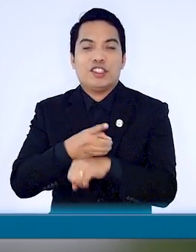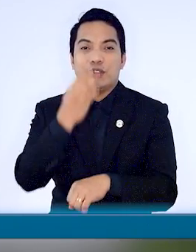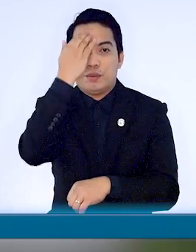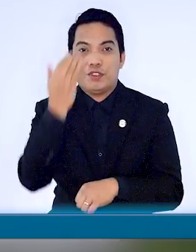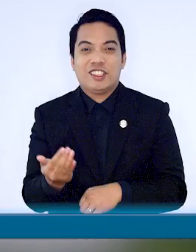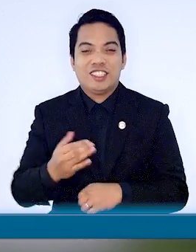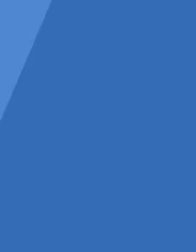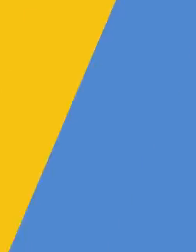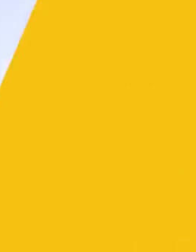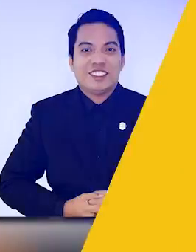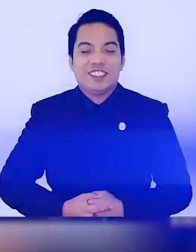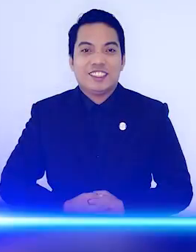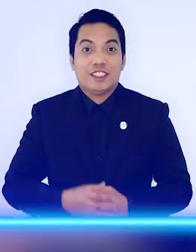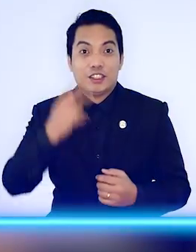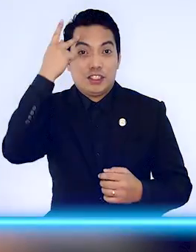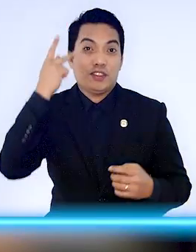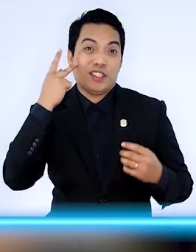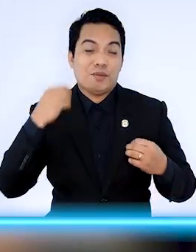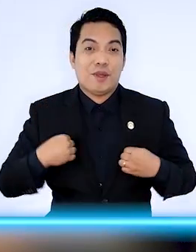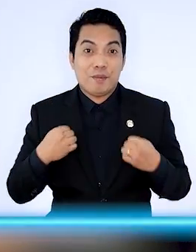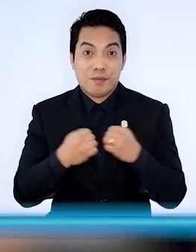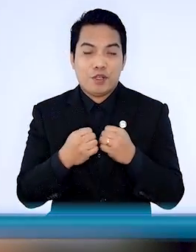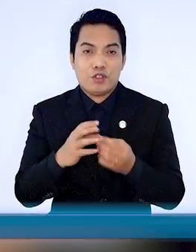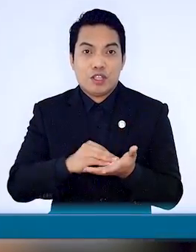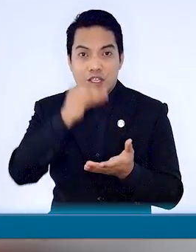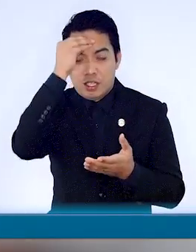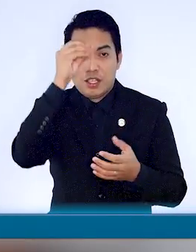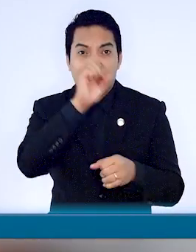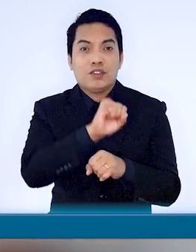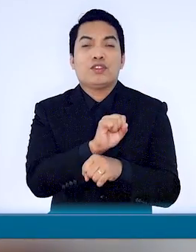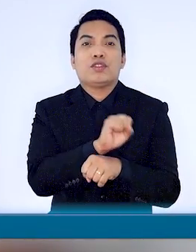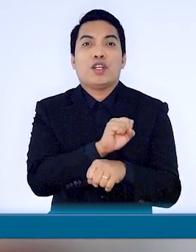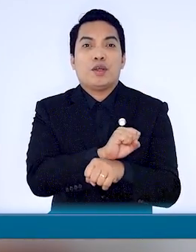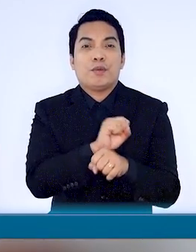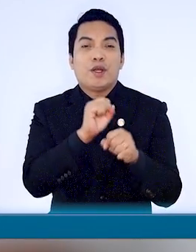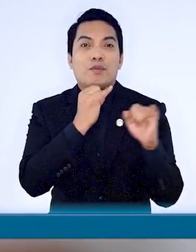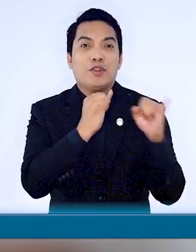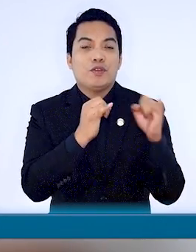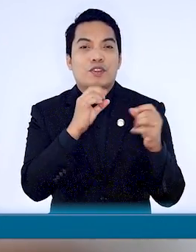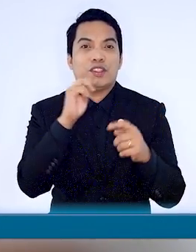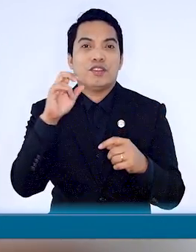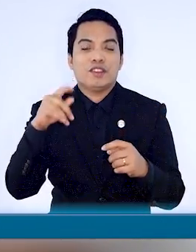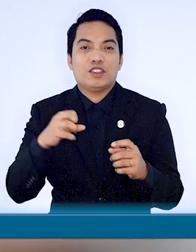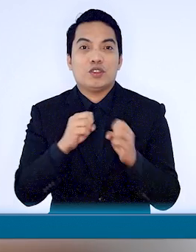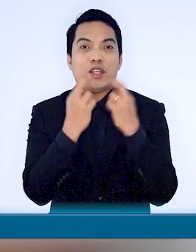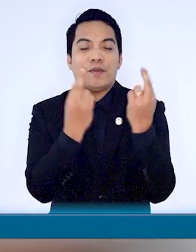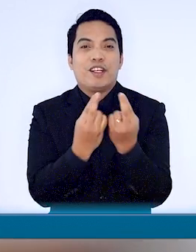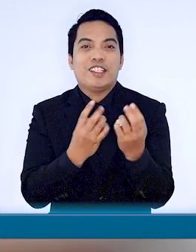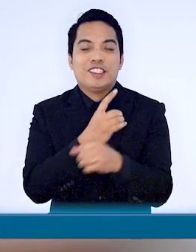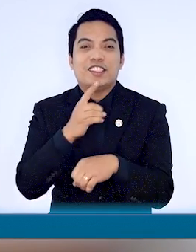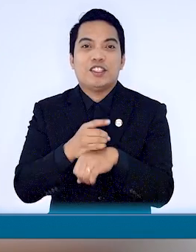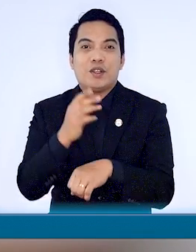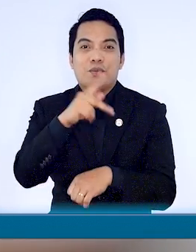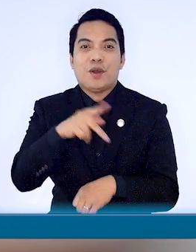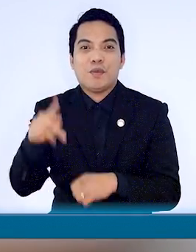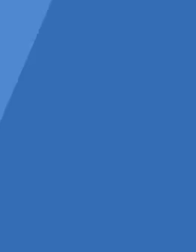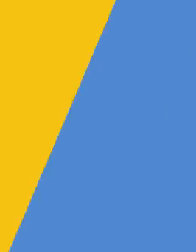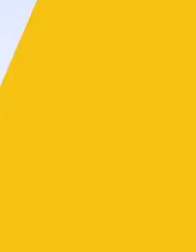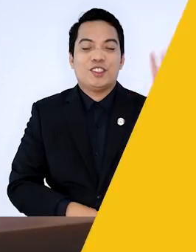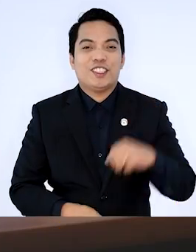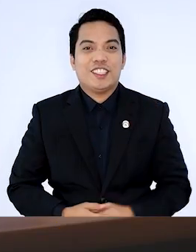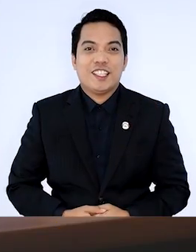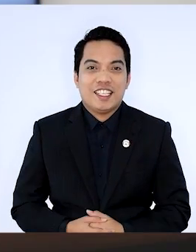of Bulacan. Kadiwa members learned job interview tips through a seminar in the district of Pampanga